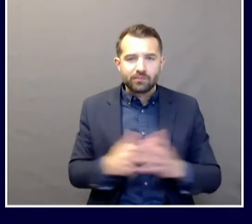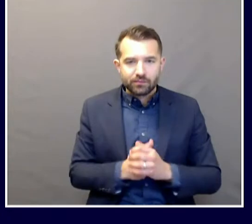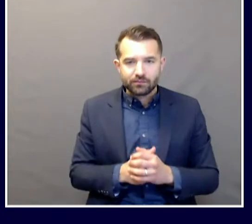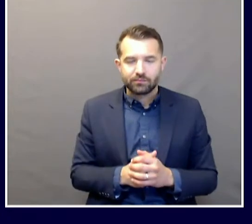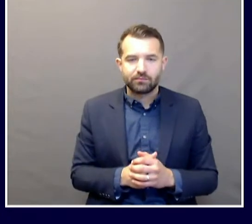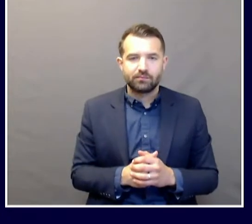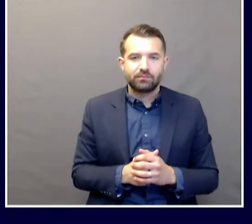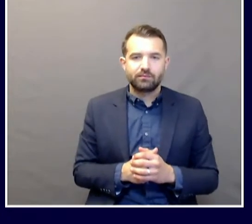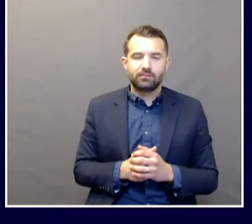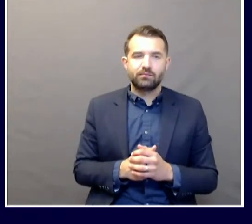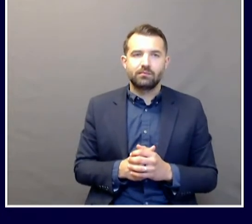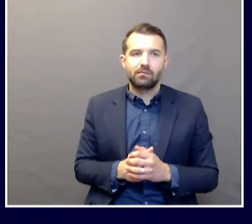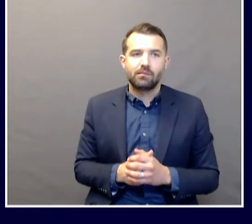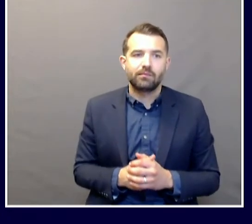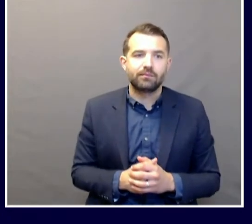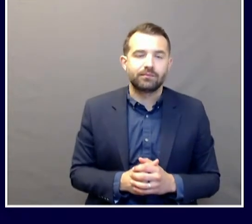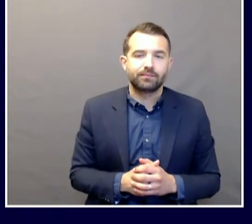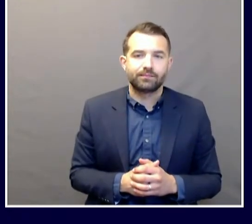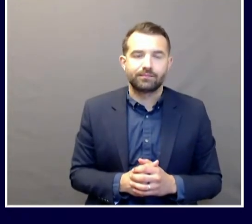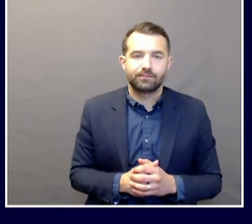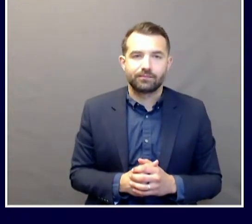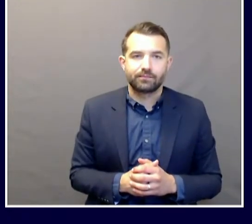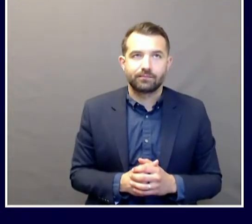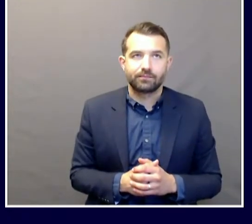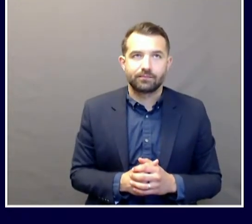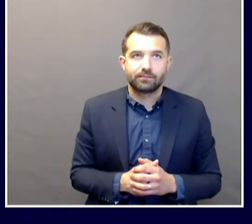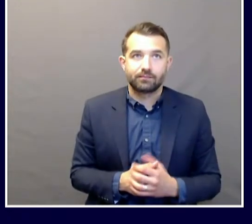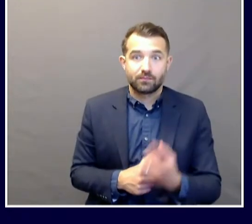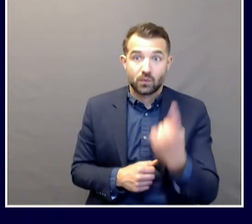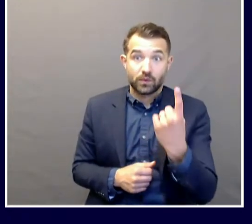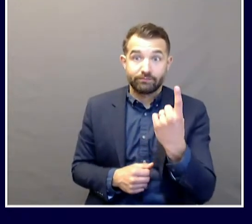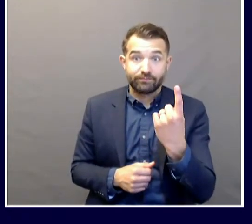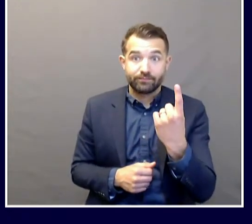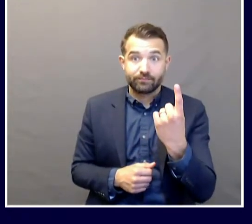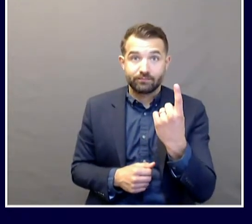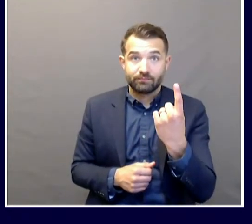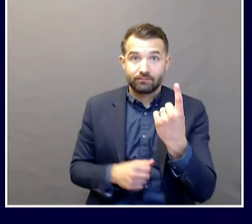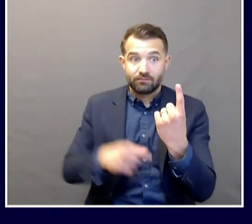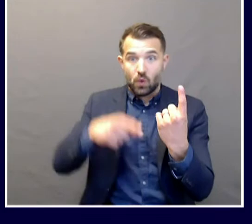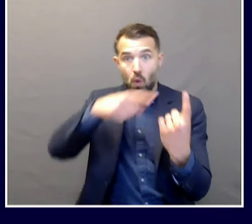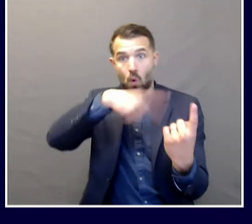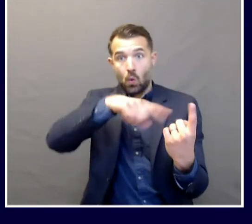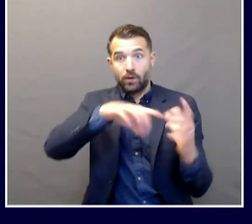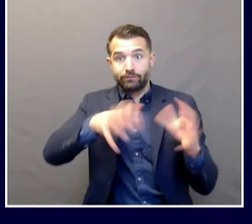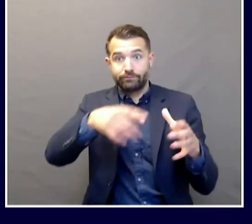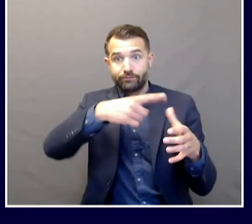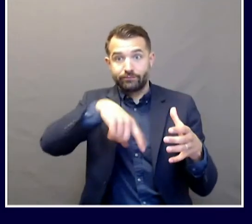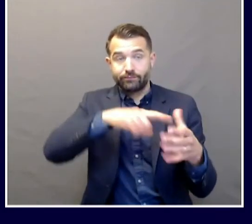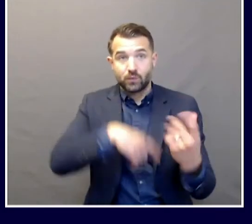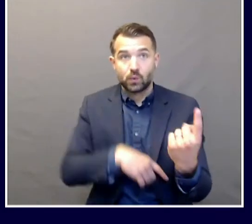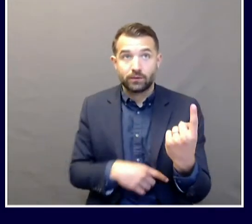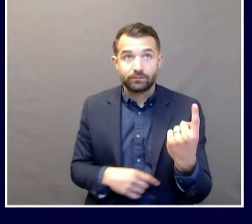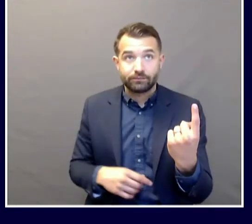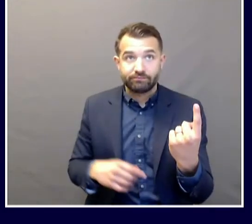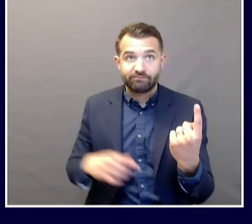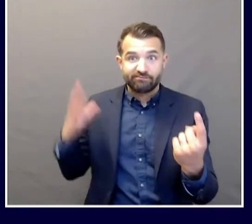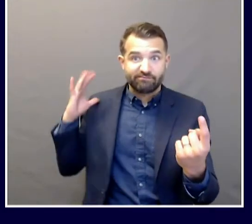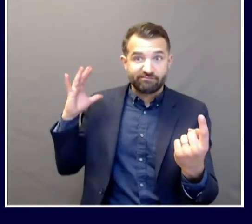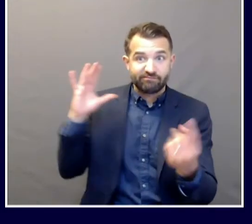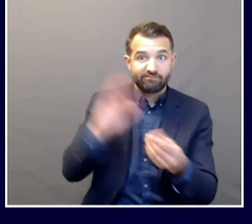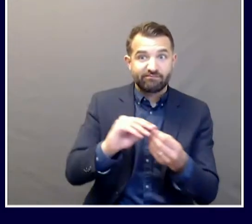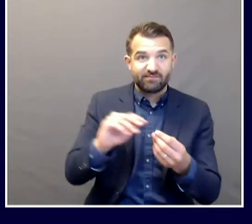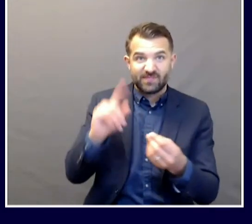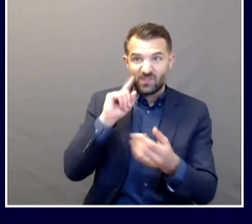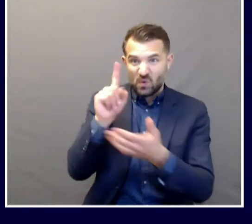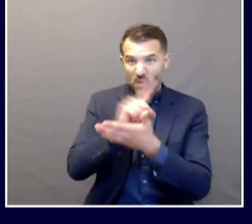least in one of those instances of deaths that we've reported in the prior week among people less